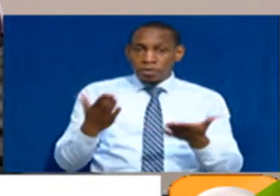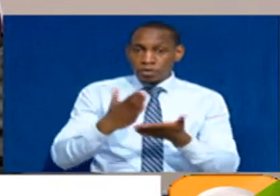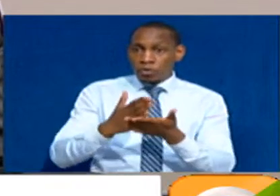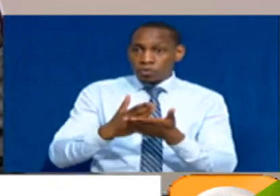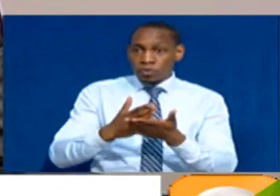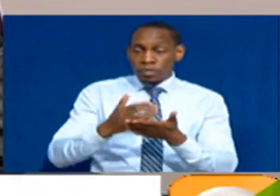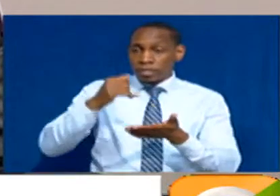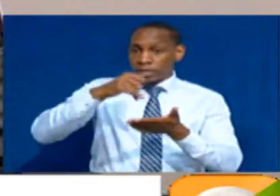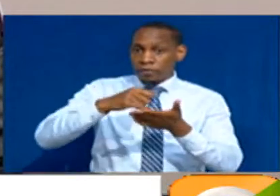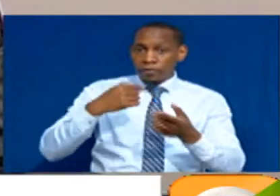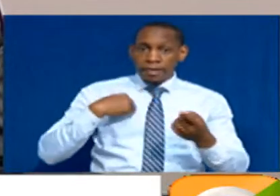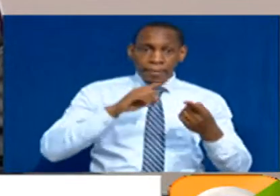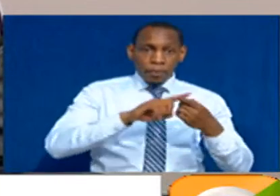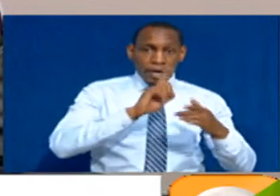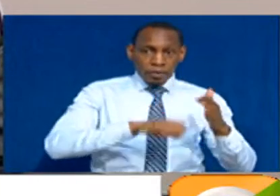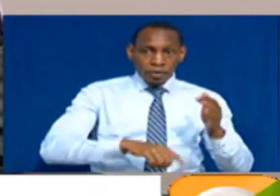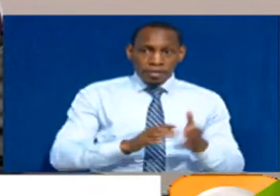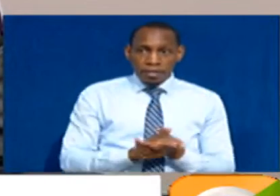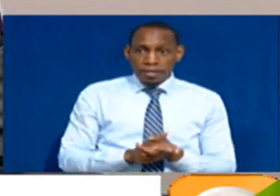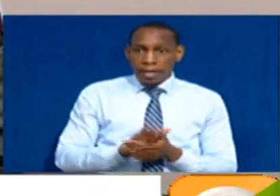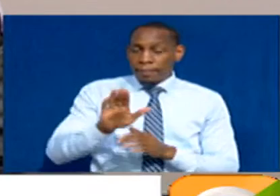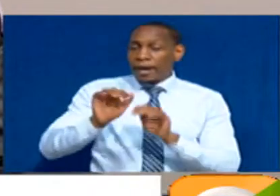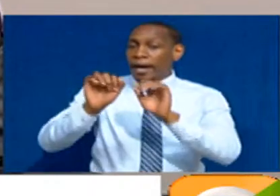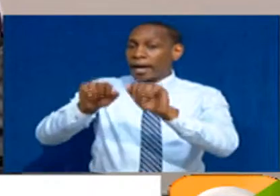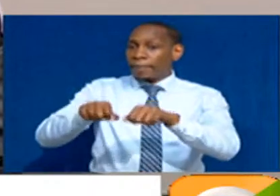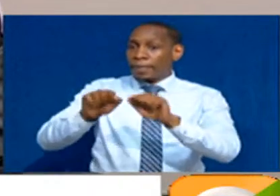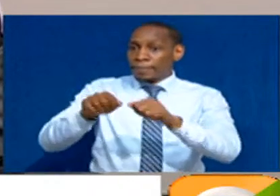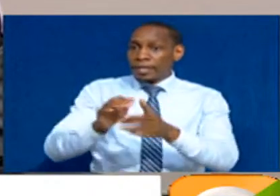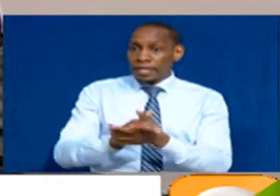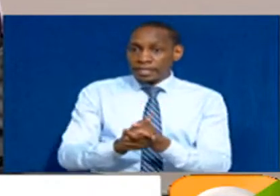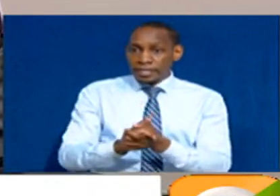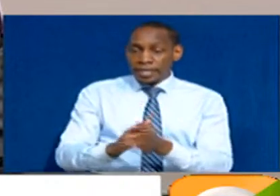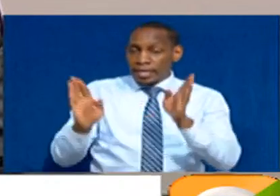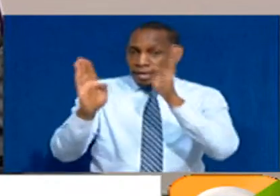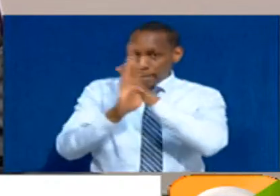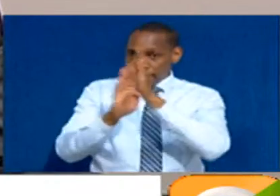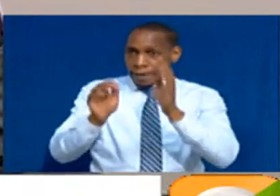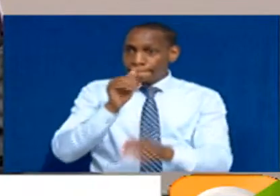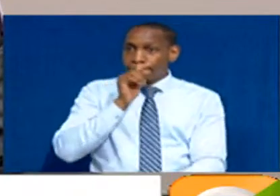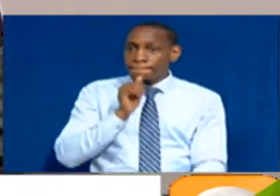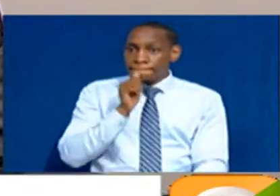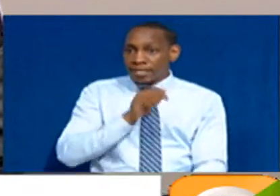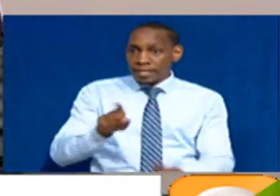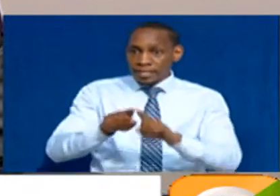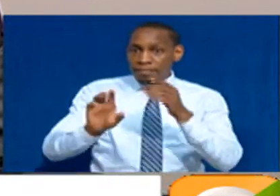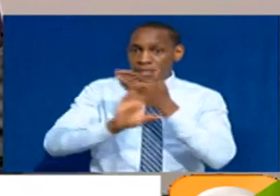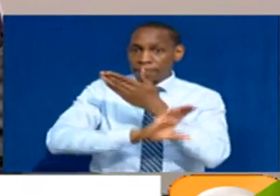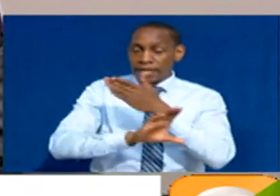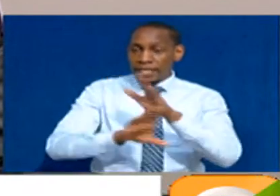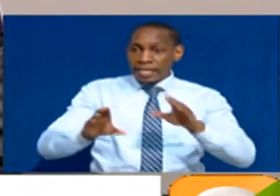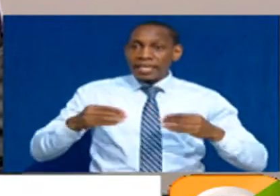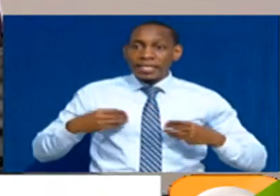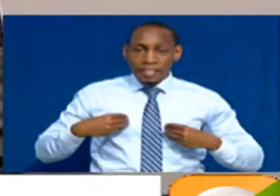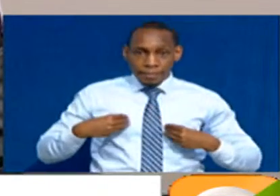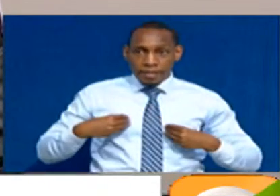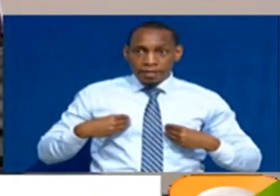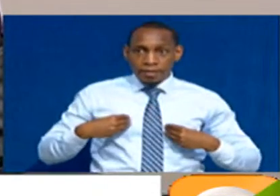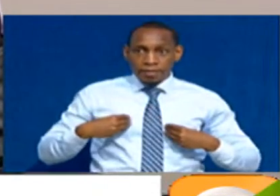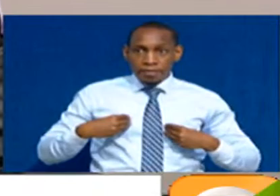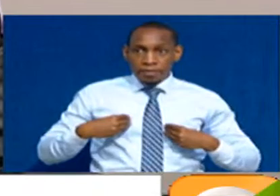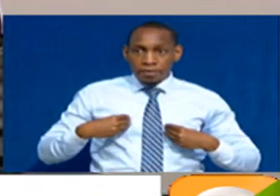consider. Number one is your ability to hide, the secrecy that country allows you to do